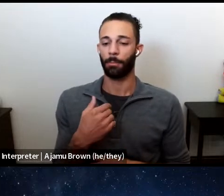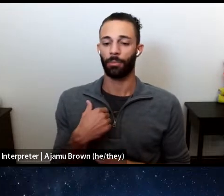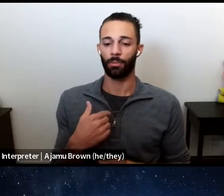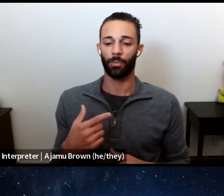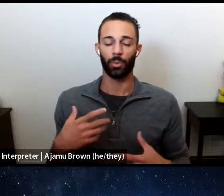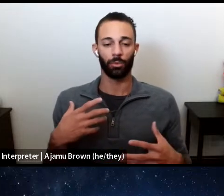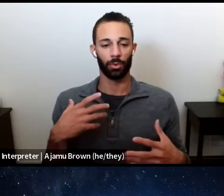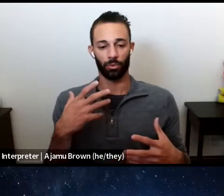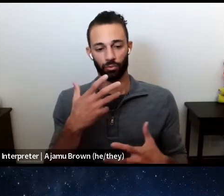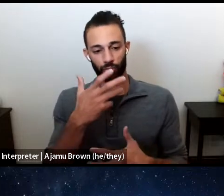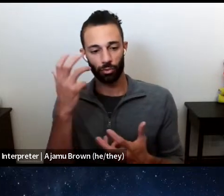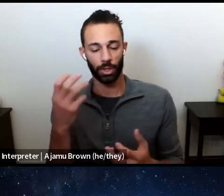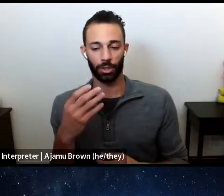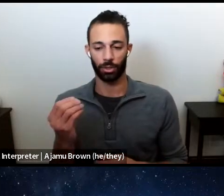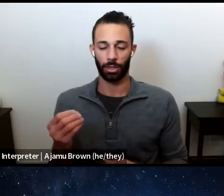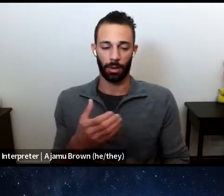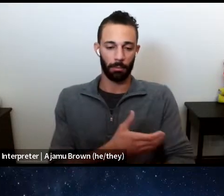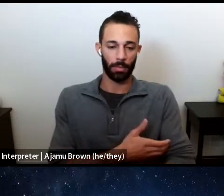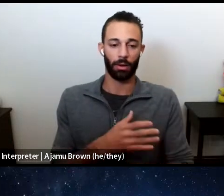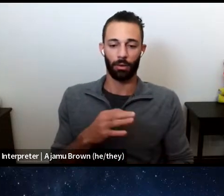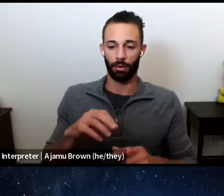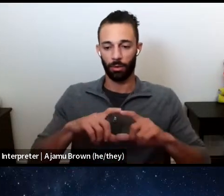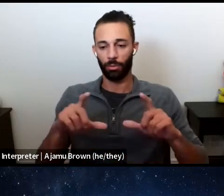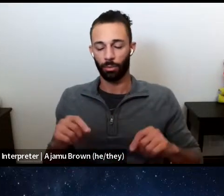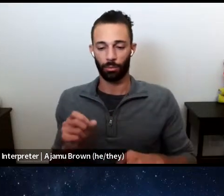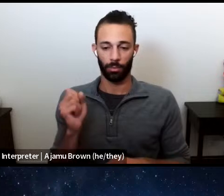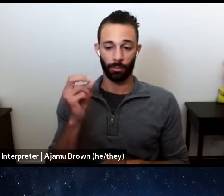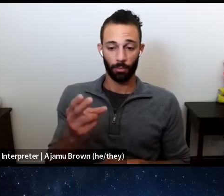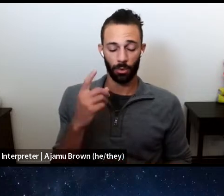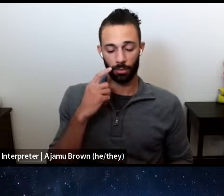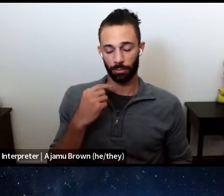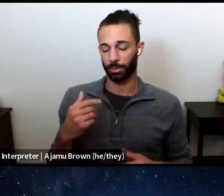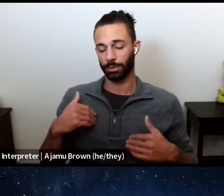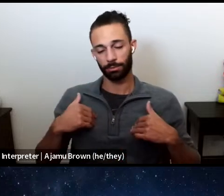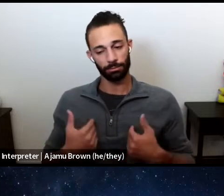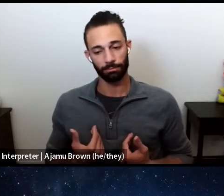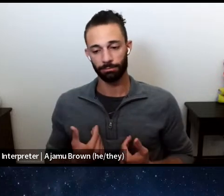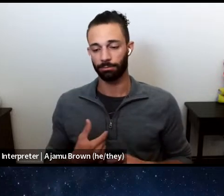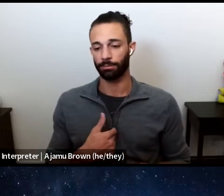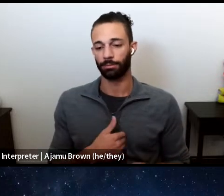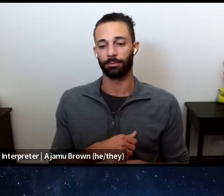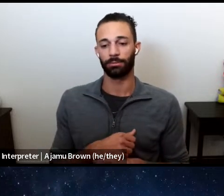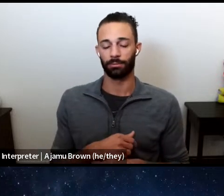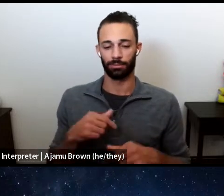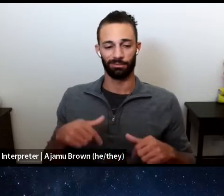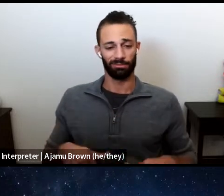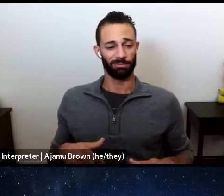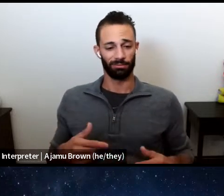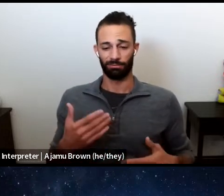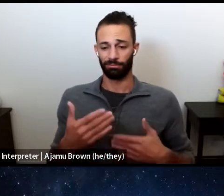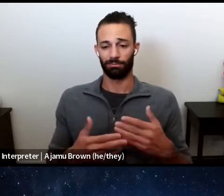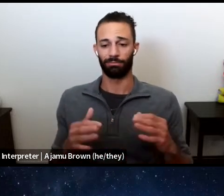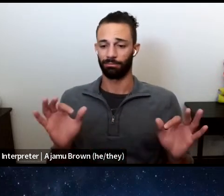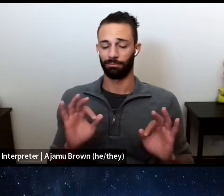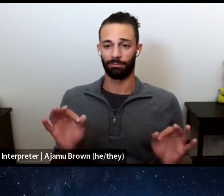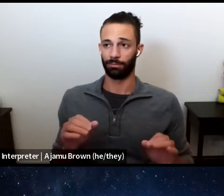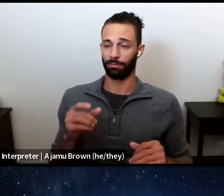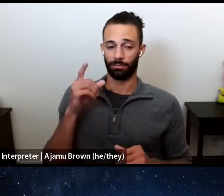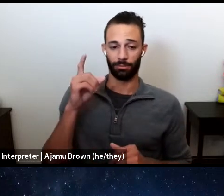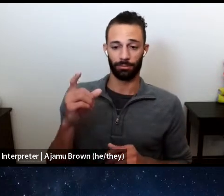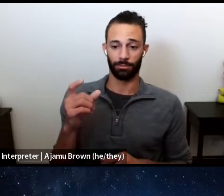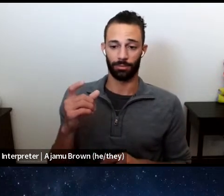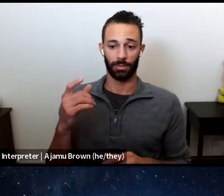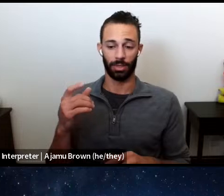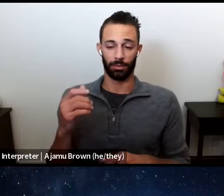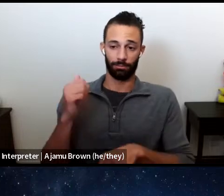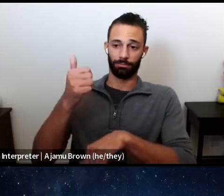brick throne because she's just so tired. The shit ain't nothing to us. I'll turn this whole empire over.